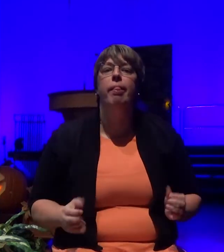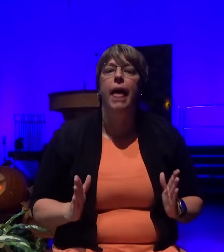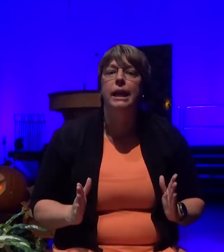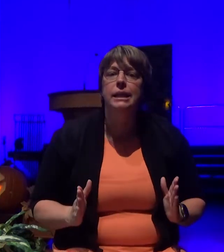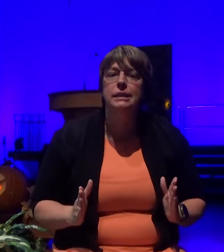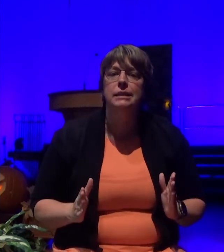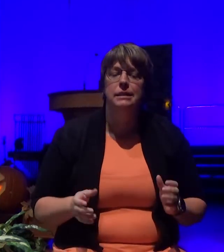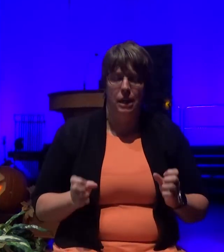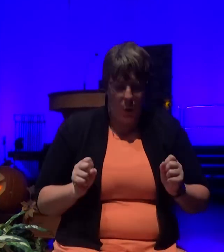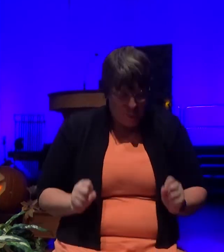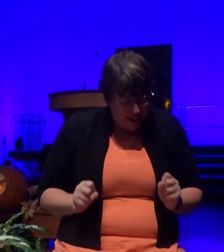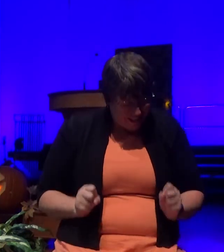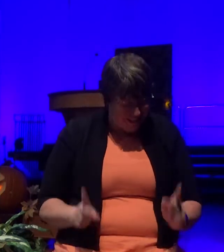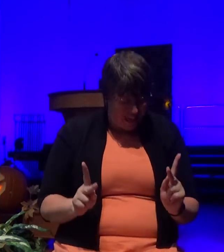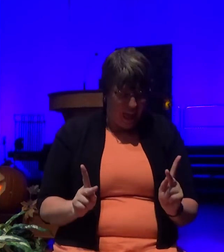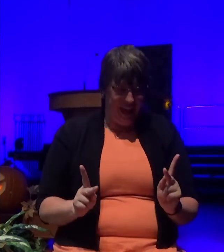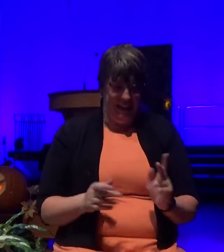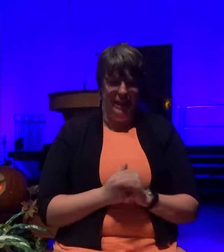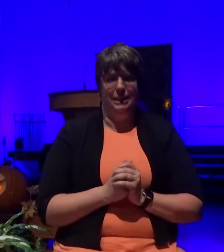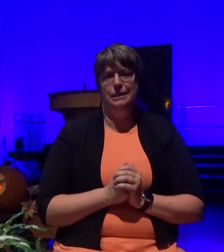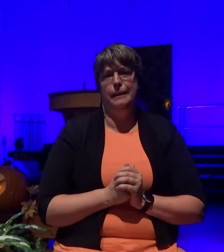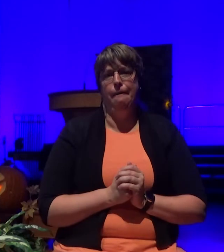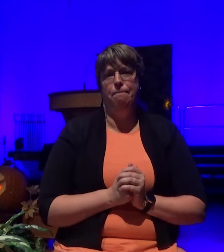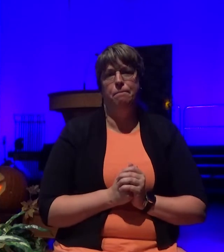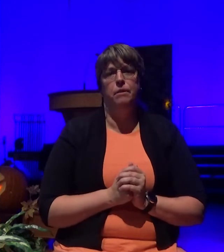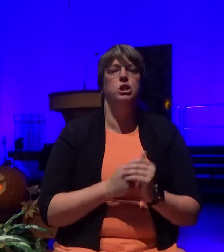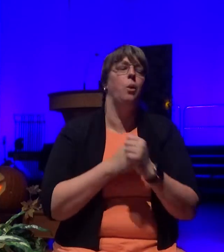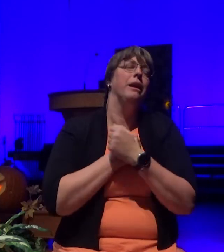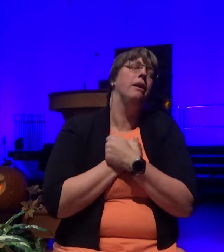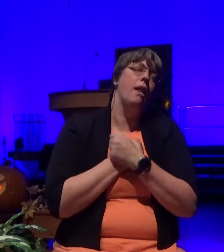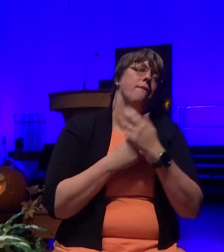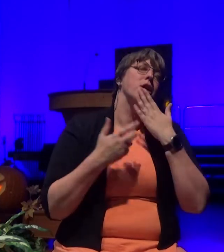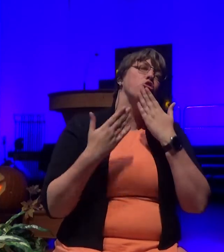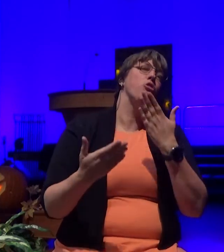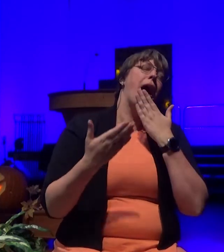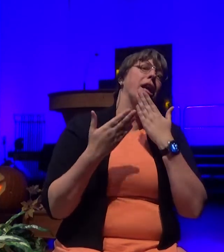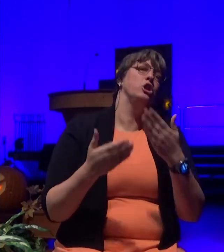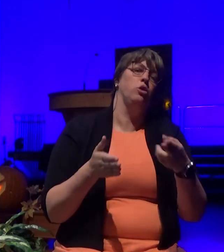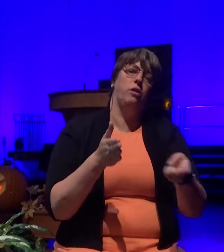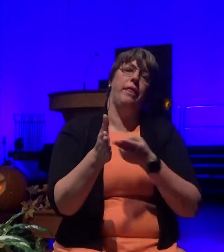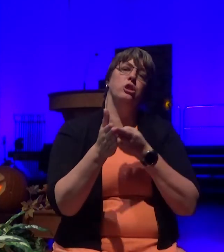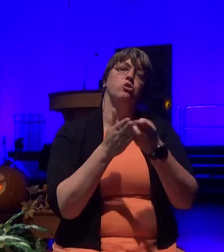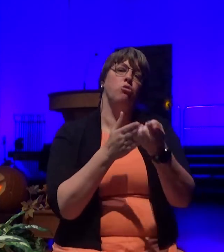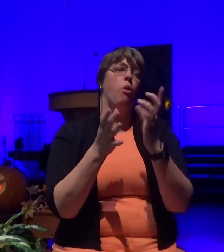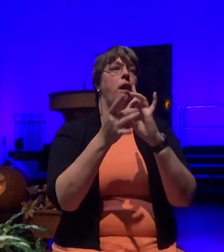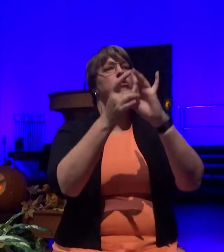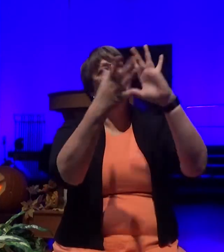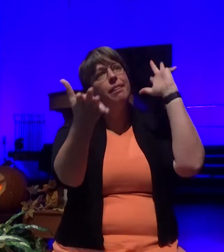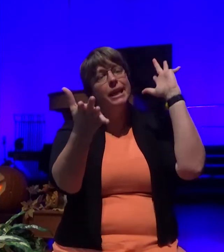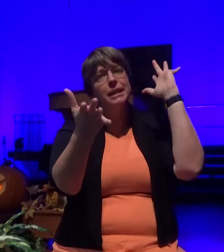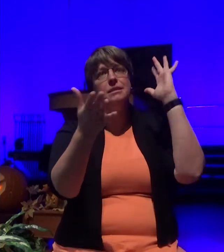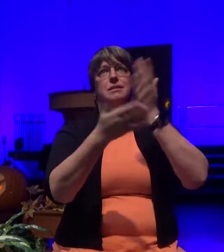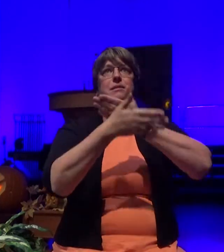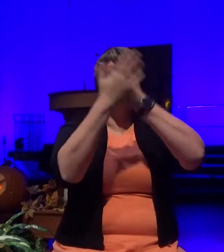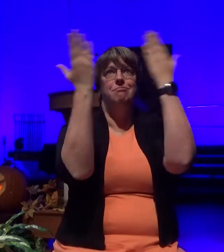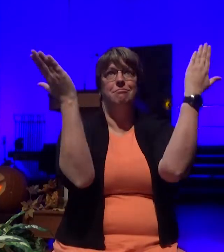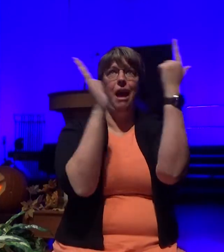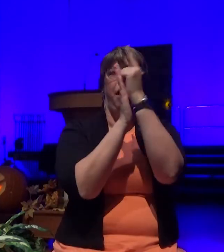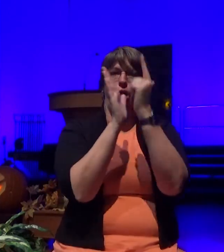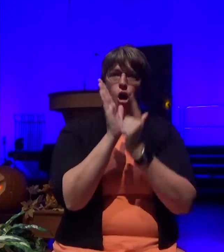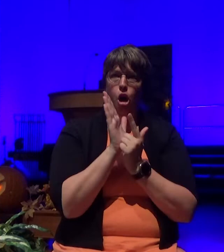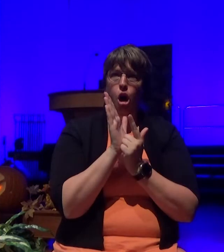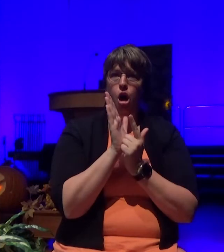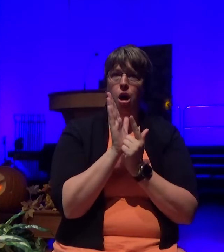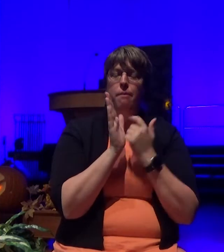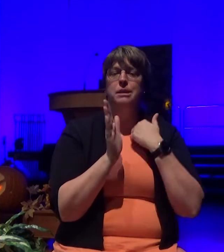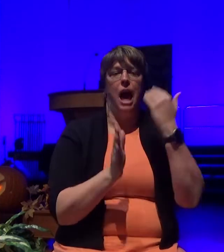we let it. In love and gratitude for this truth, I simply release these words into the law. I know that as it